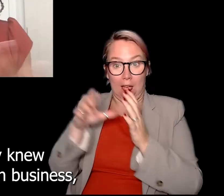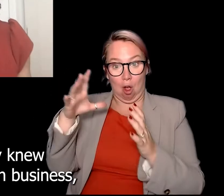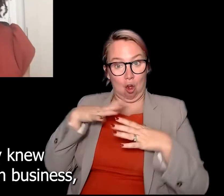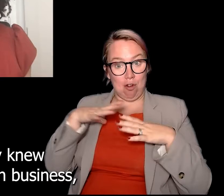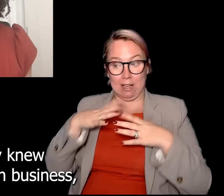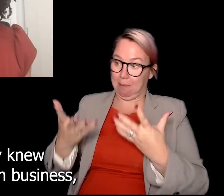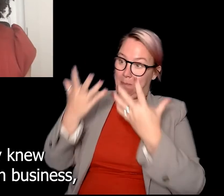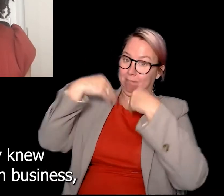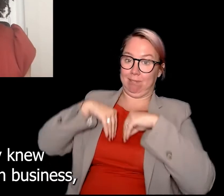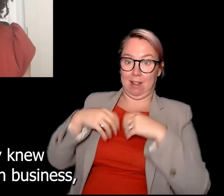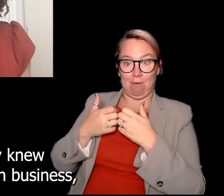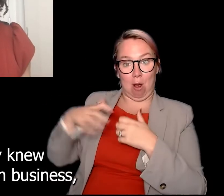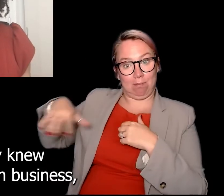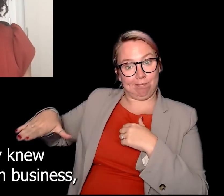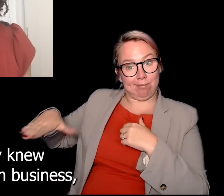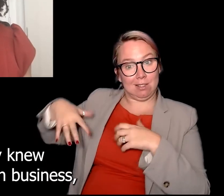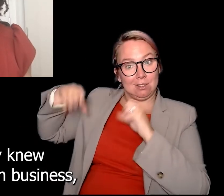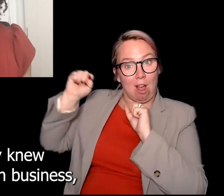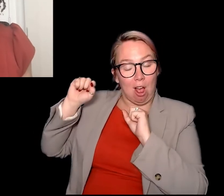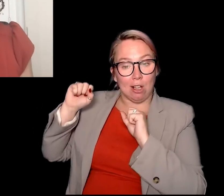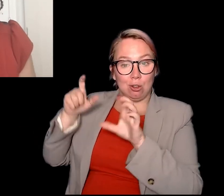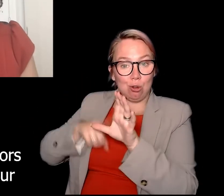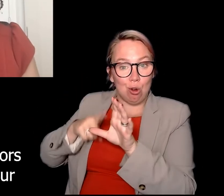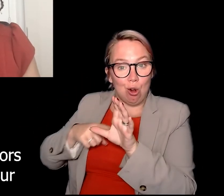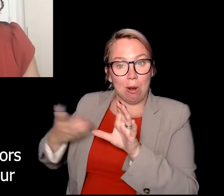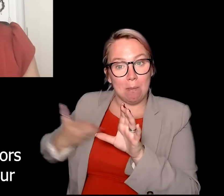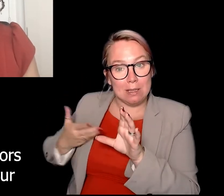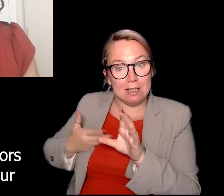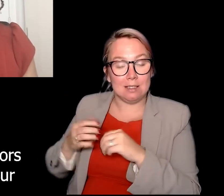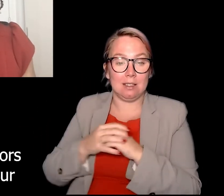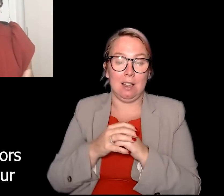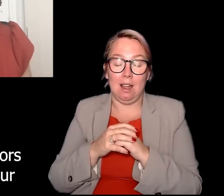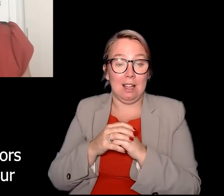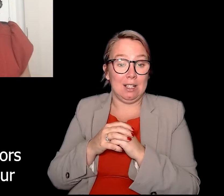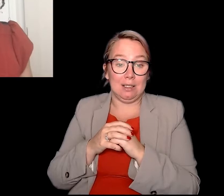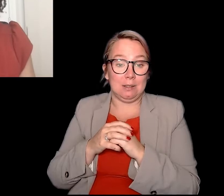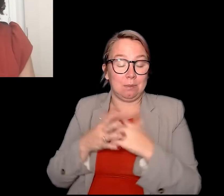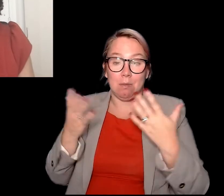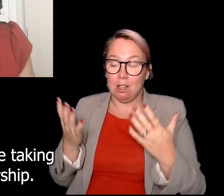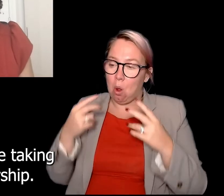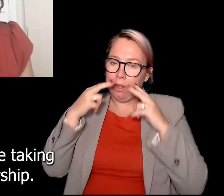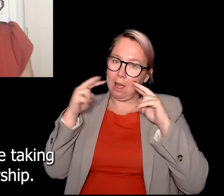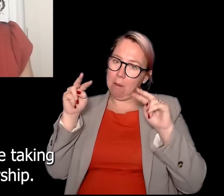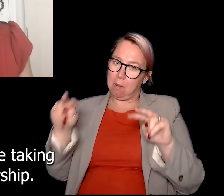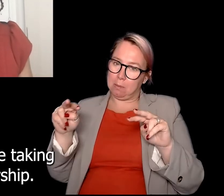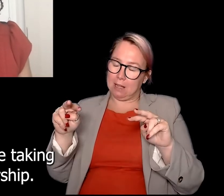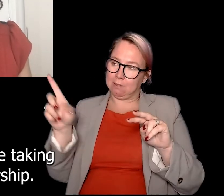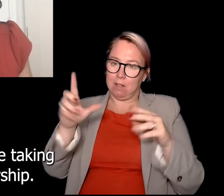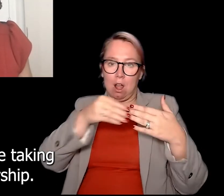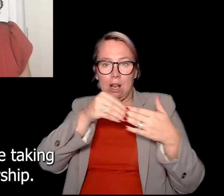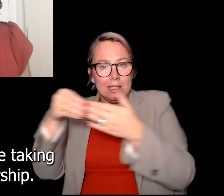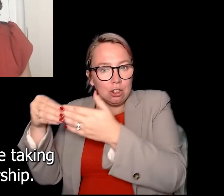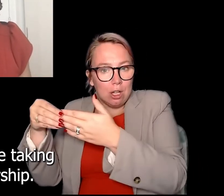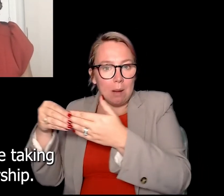problem were things that I already knew how to do from starting my own business. Some of the differentiators in being an entrepreneur and being a product manager for me was just